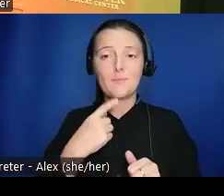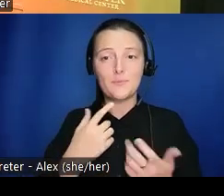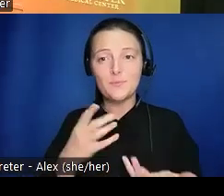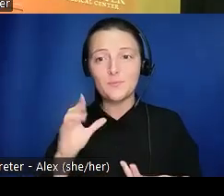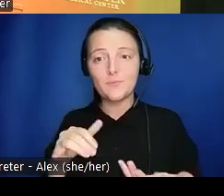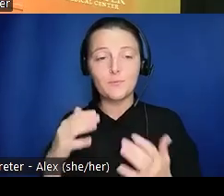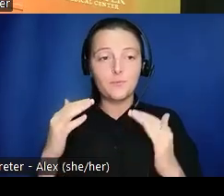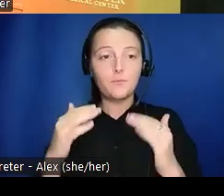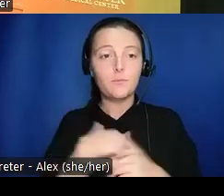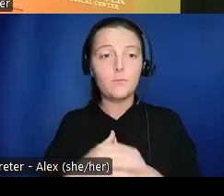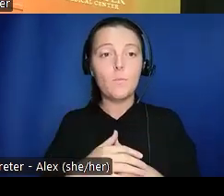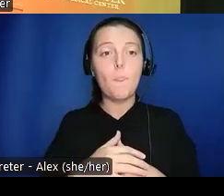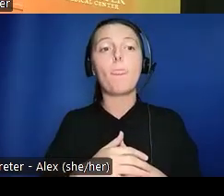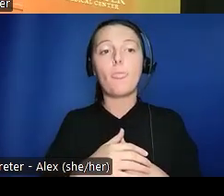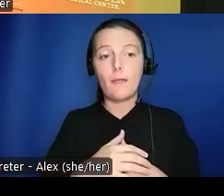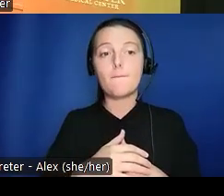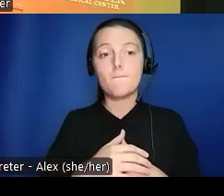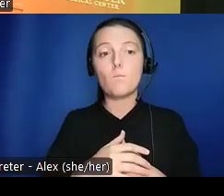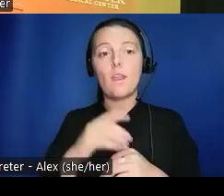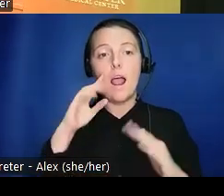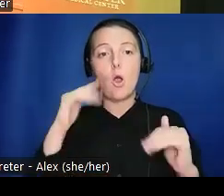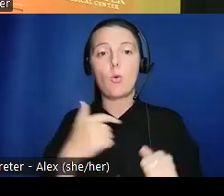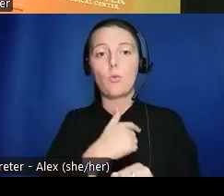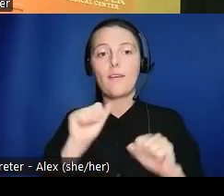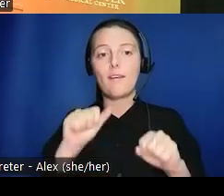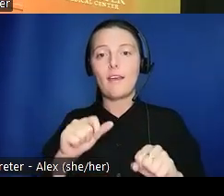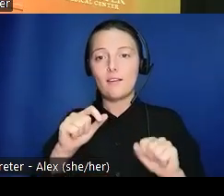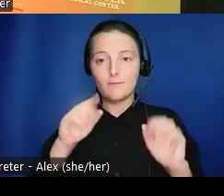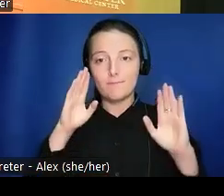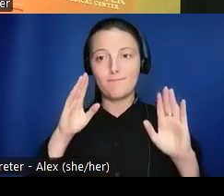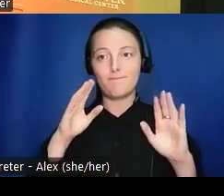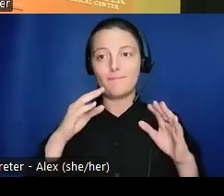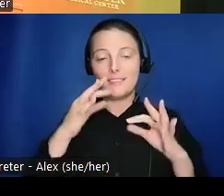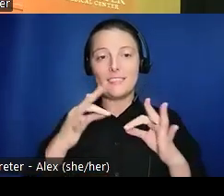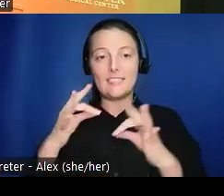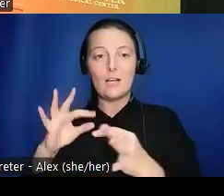choices to shape our future together. So, thank you.